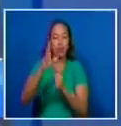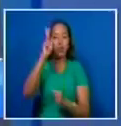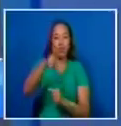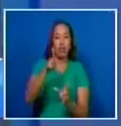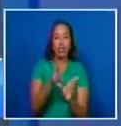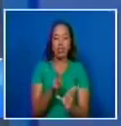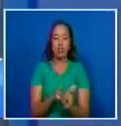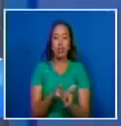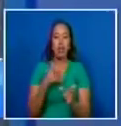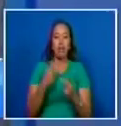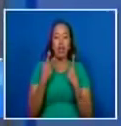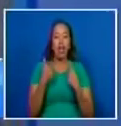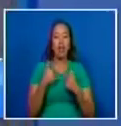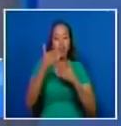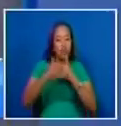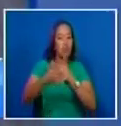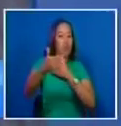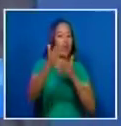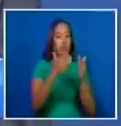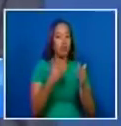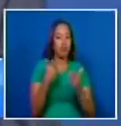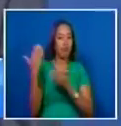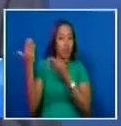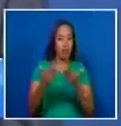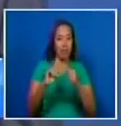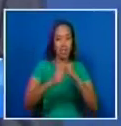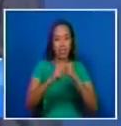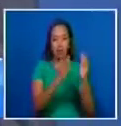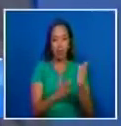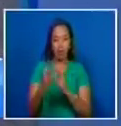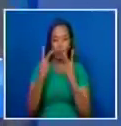I'm looking forward to lay down my six-point plan. Thank you, and we look forward to present it. Thank you.